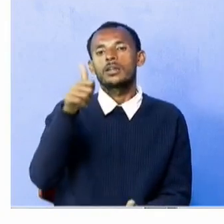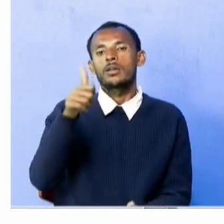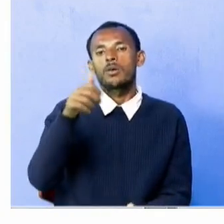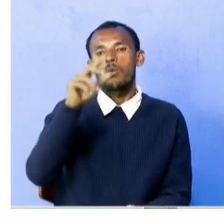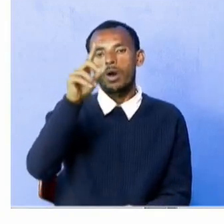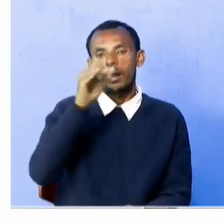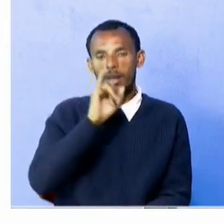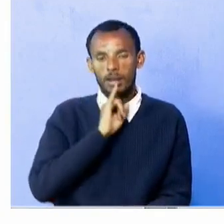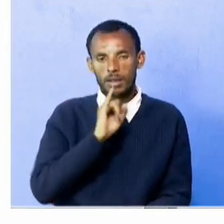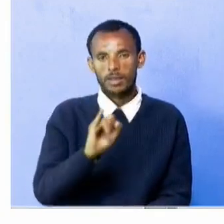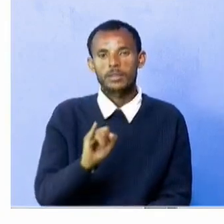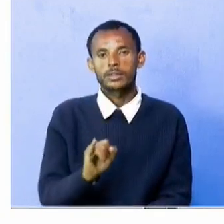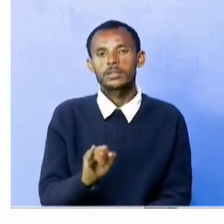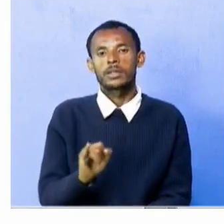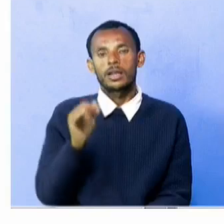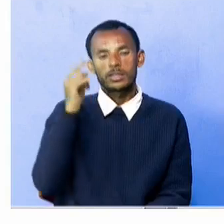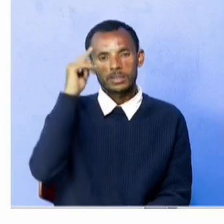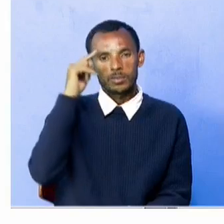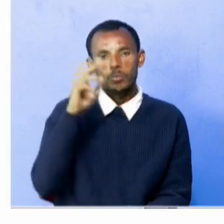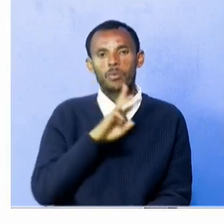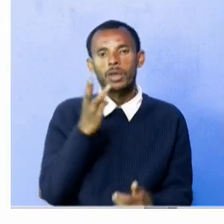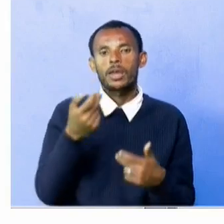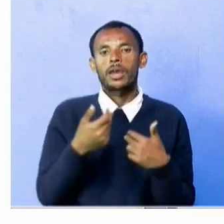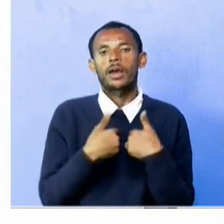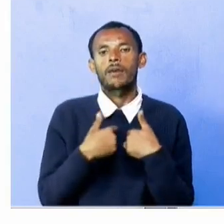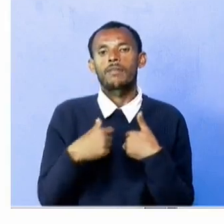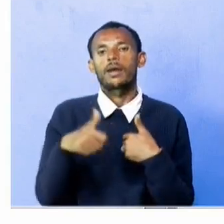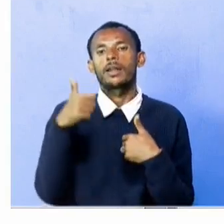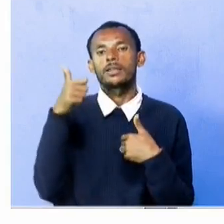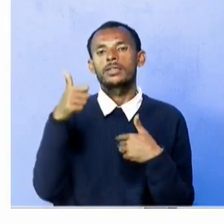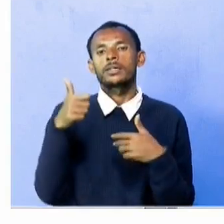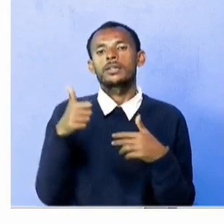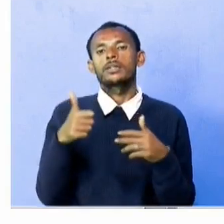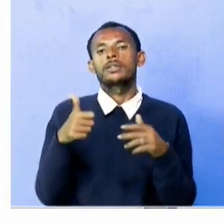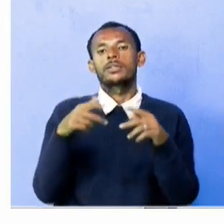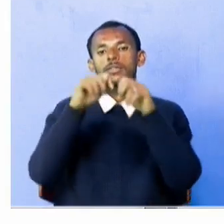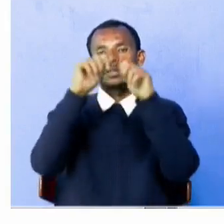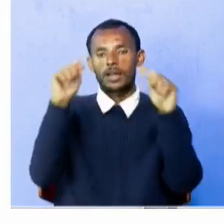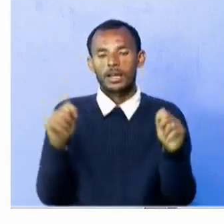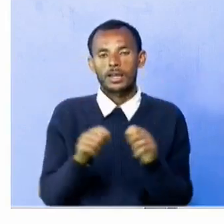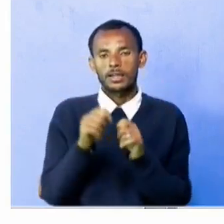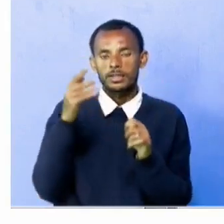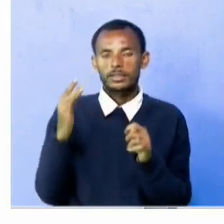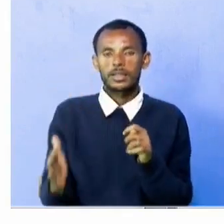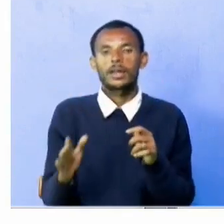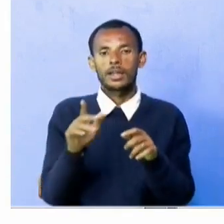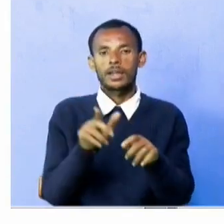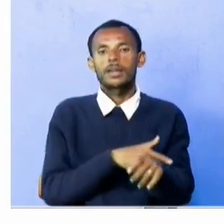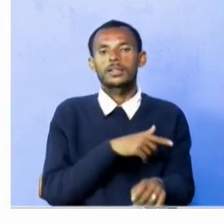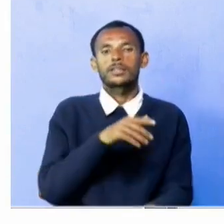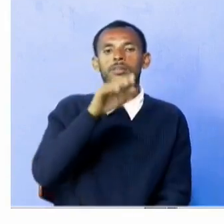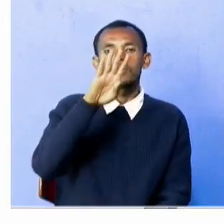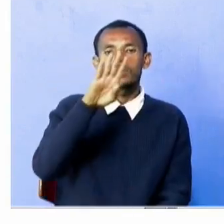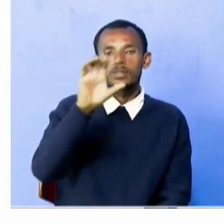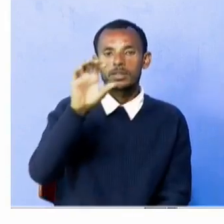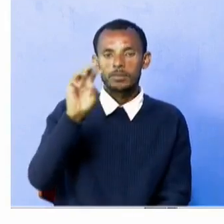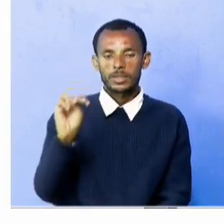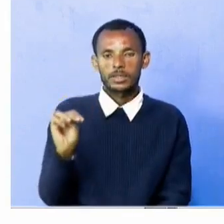is, assume we have a triangle with side lengths 4